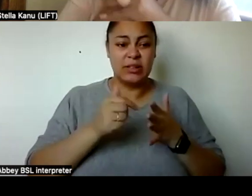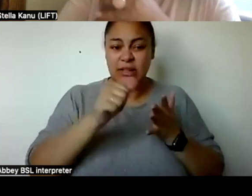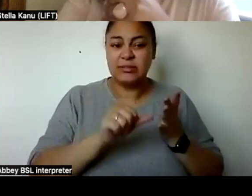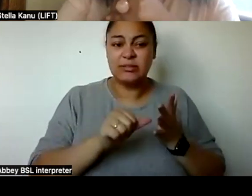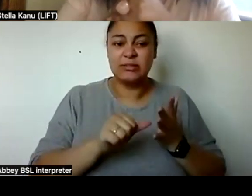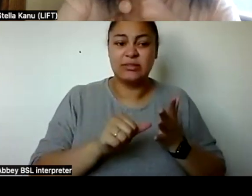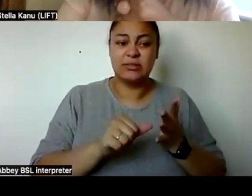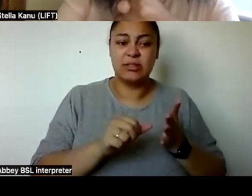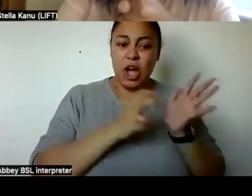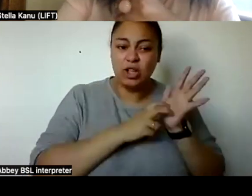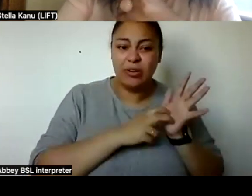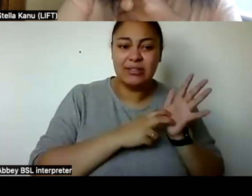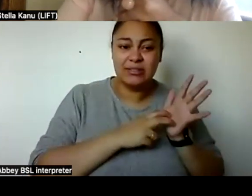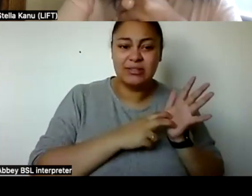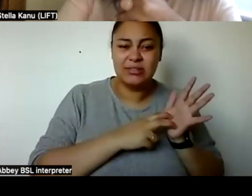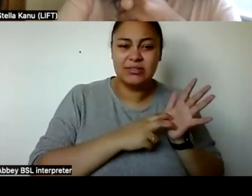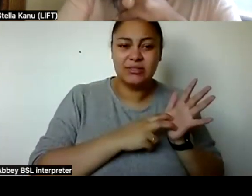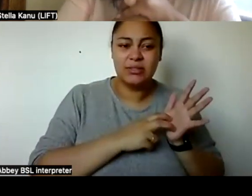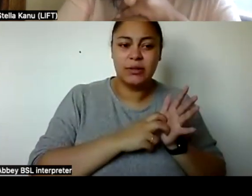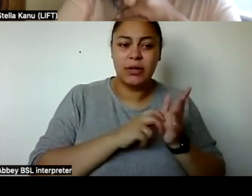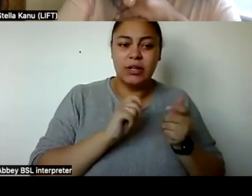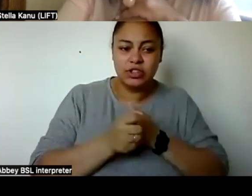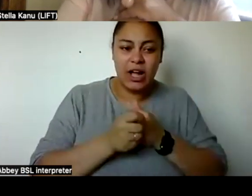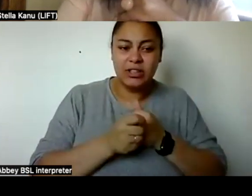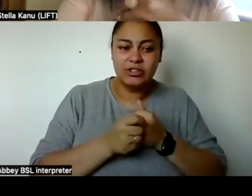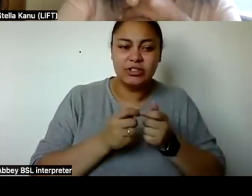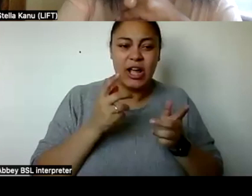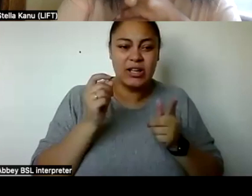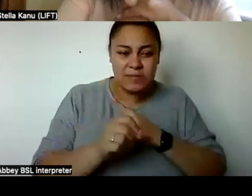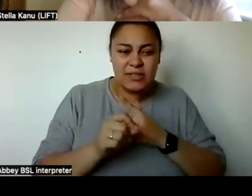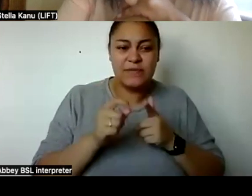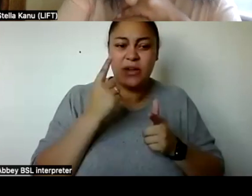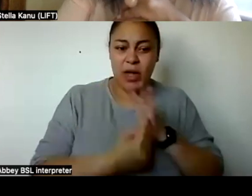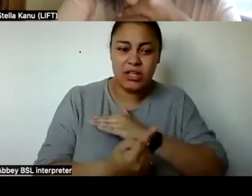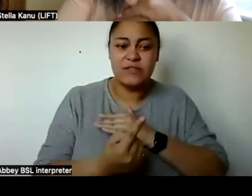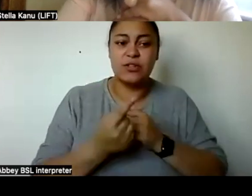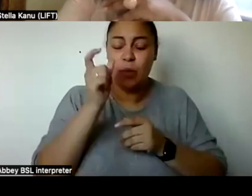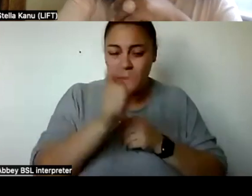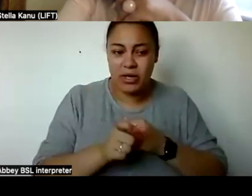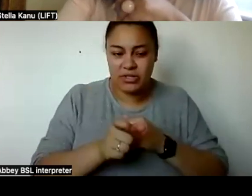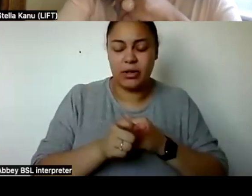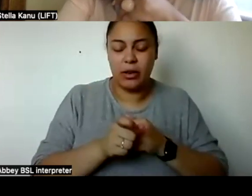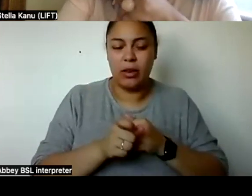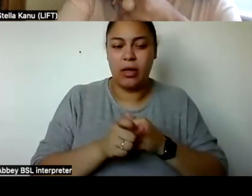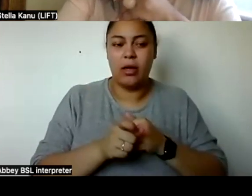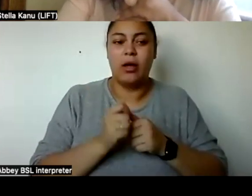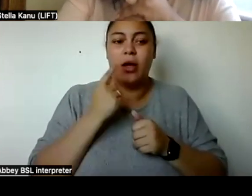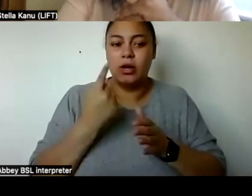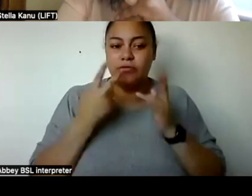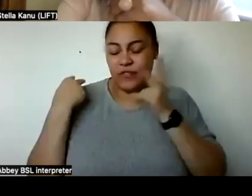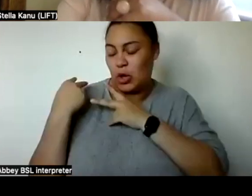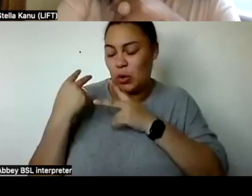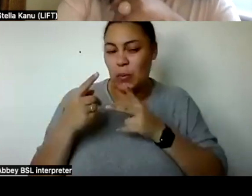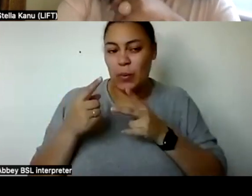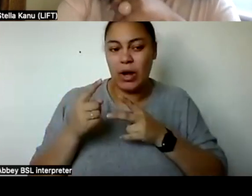them bespoke to a certain extent, and how we can make them reflect the ways in which we want freelancers to kind of work with